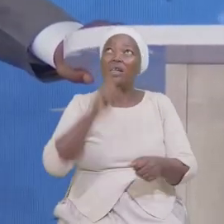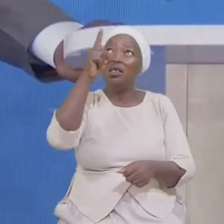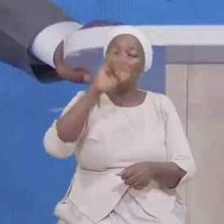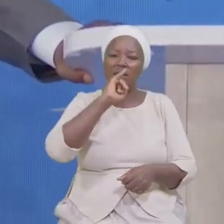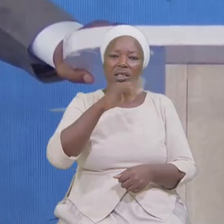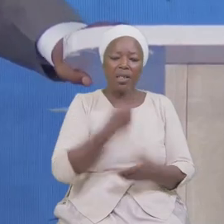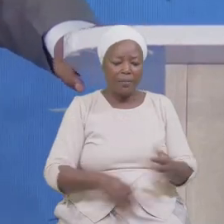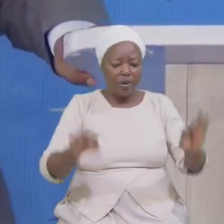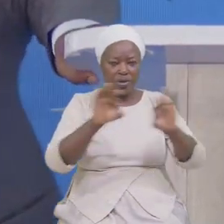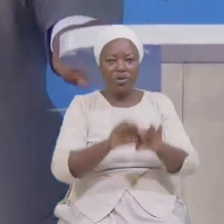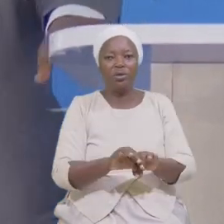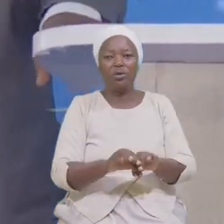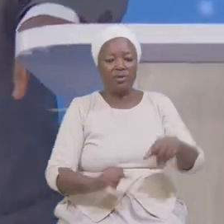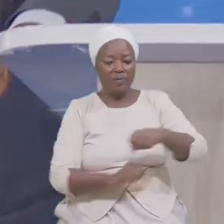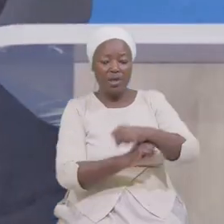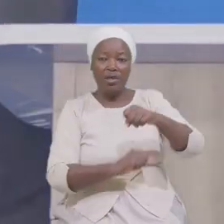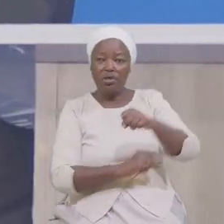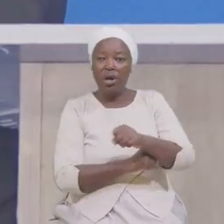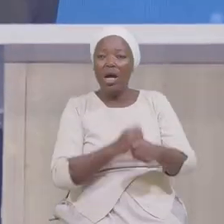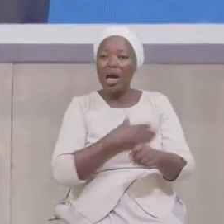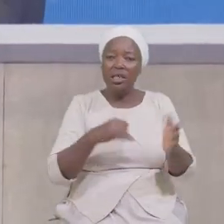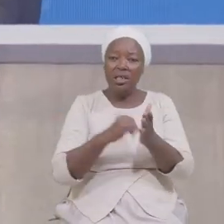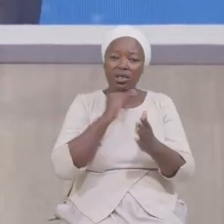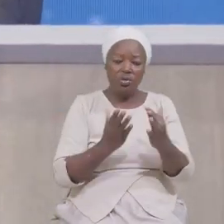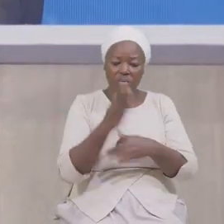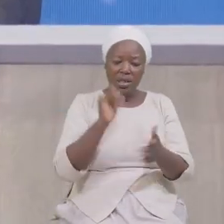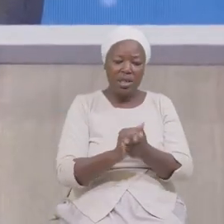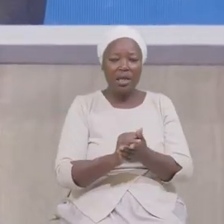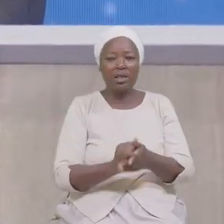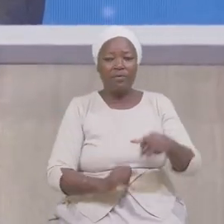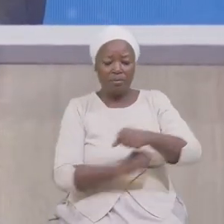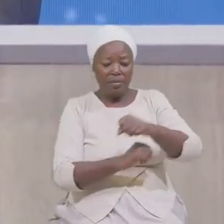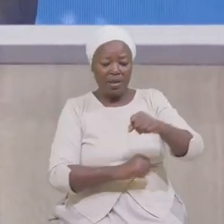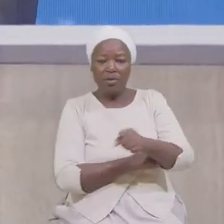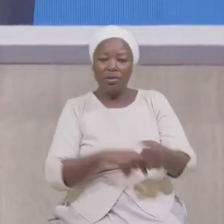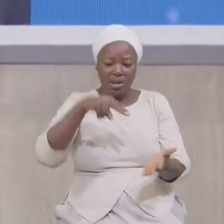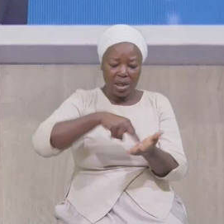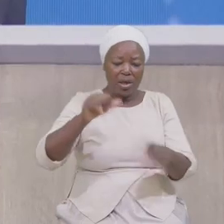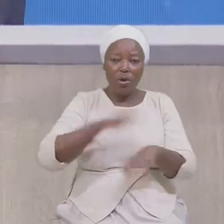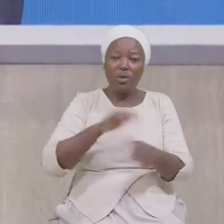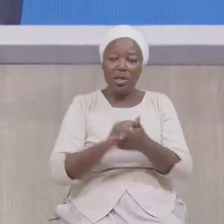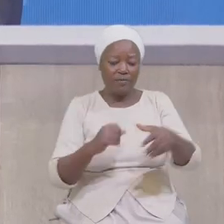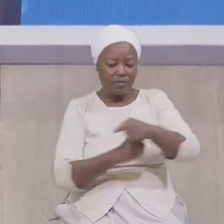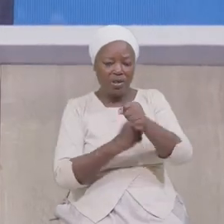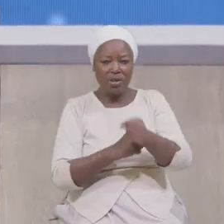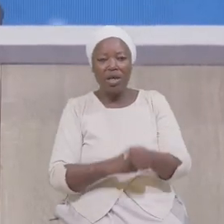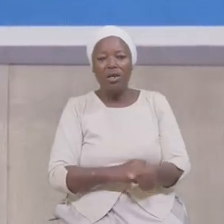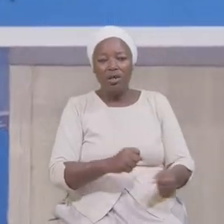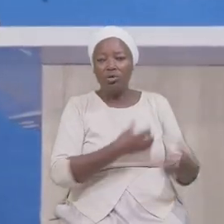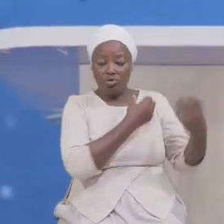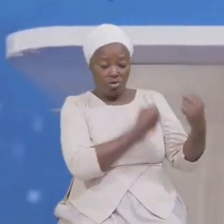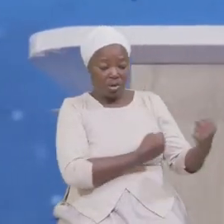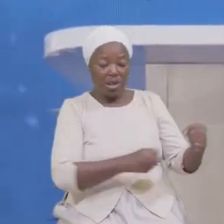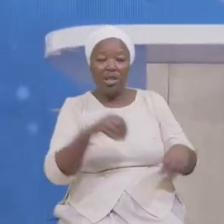precious cornerstone, and it is through that cornerstone, standing on that cornerstone, trusting in that cornerstone,